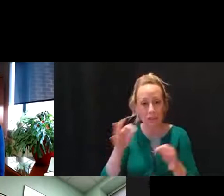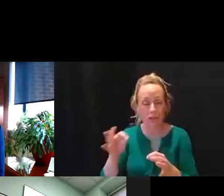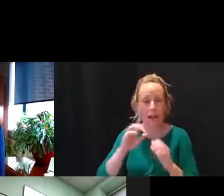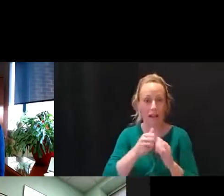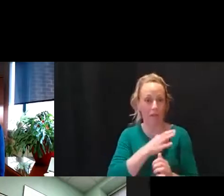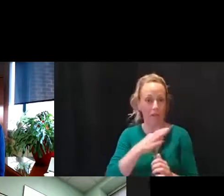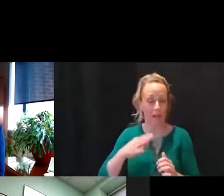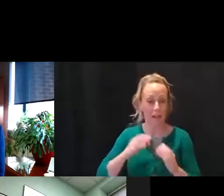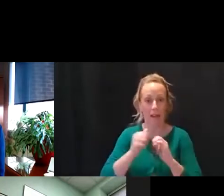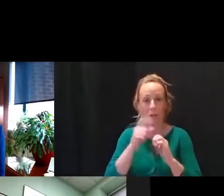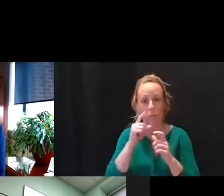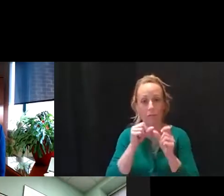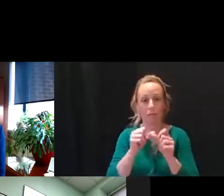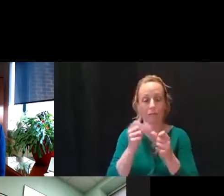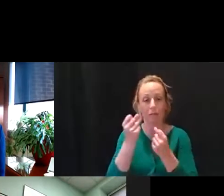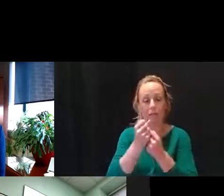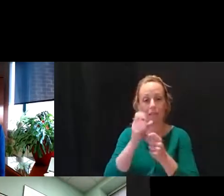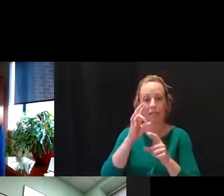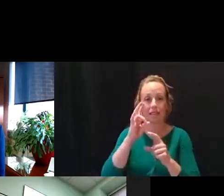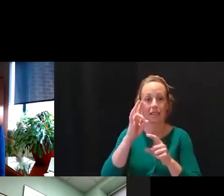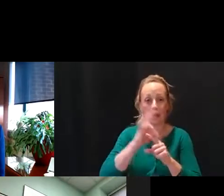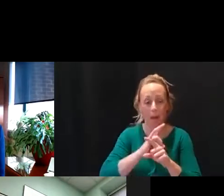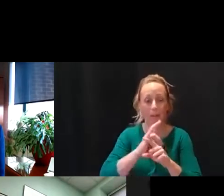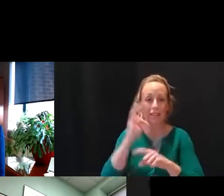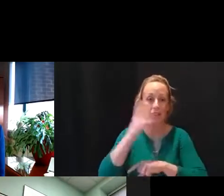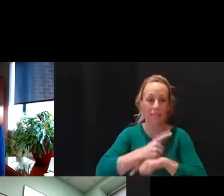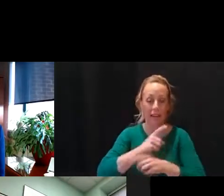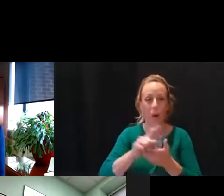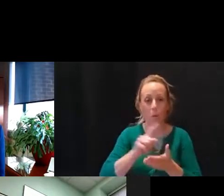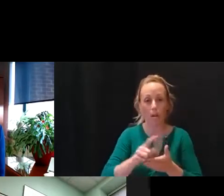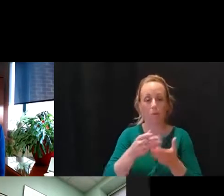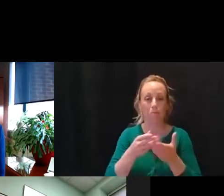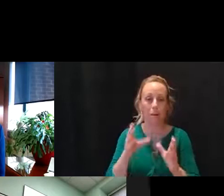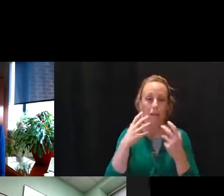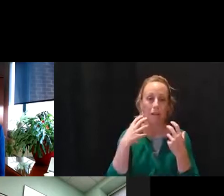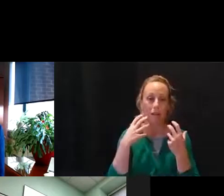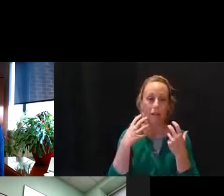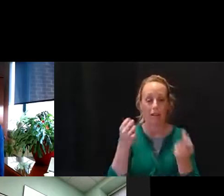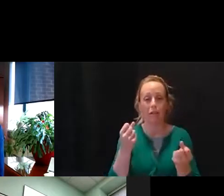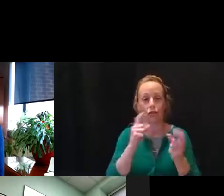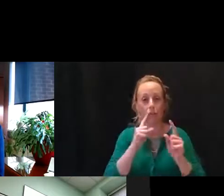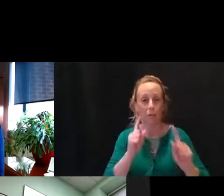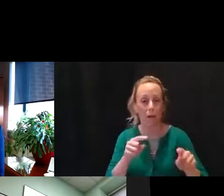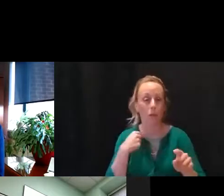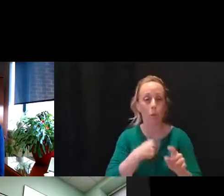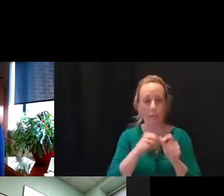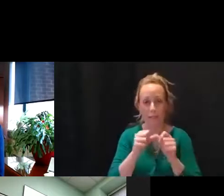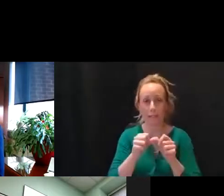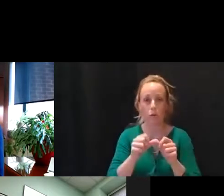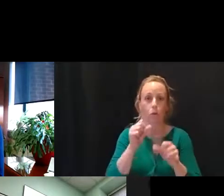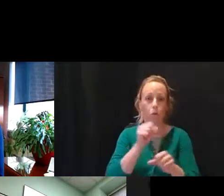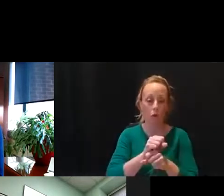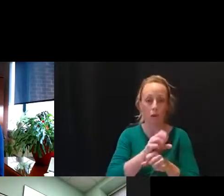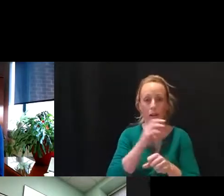continue this 7-month, 7-day-a-week public health response. We continue to work on building and